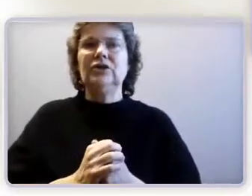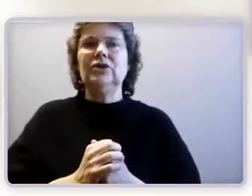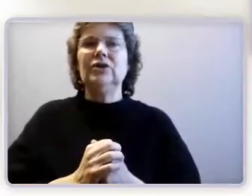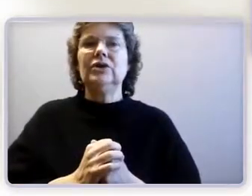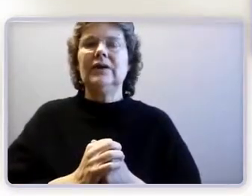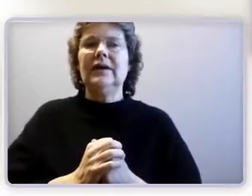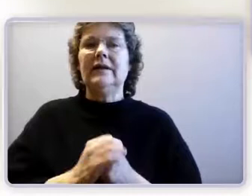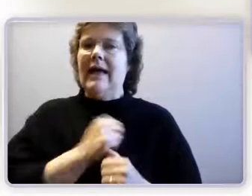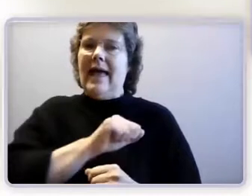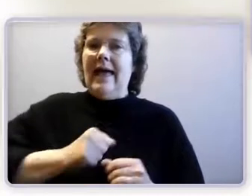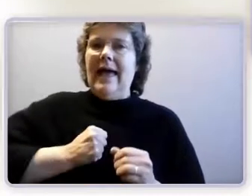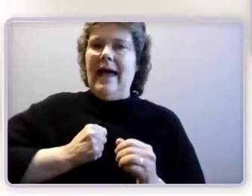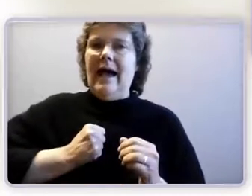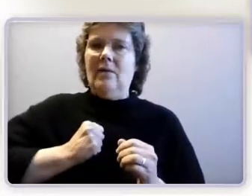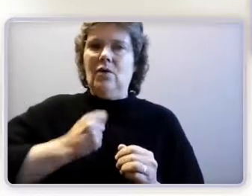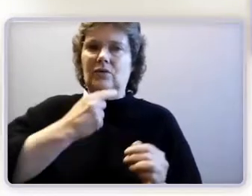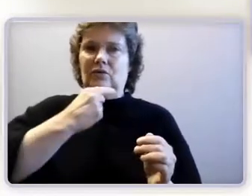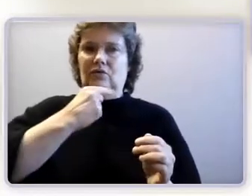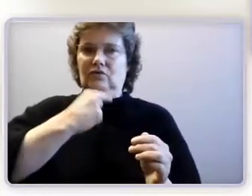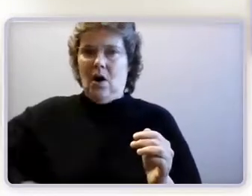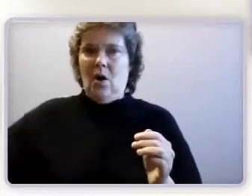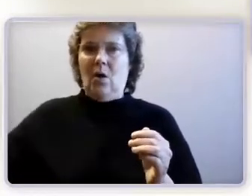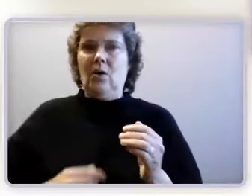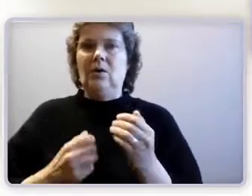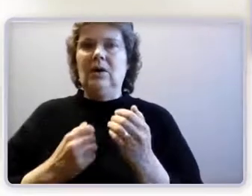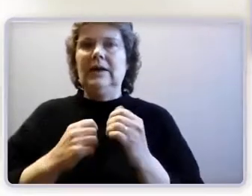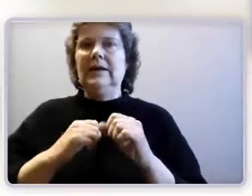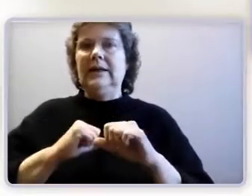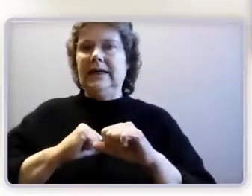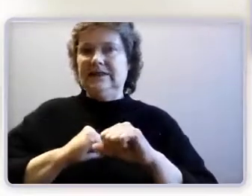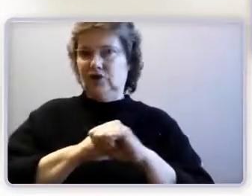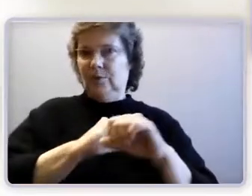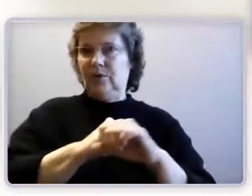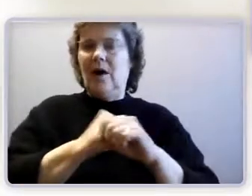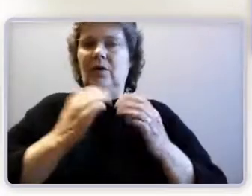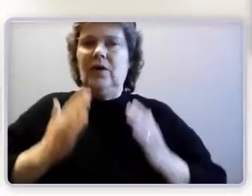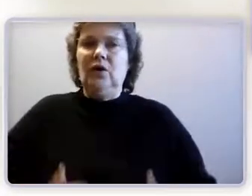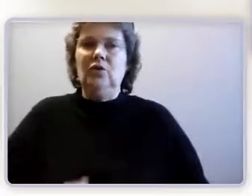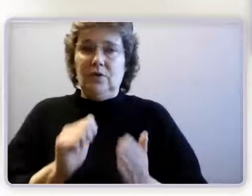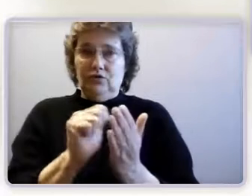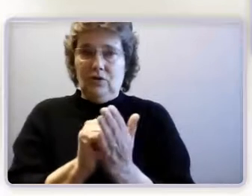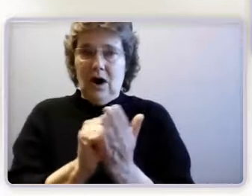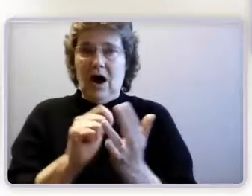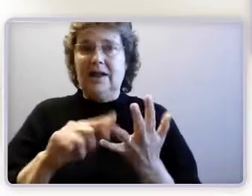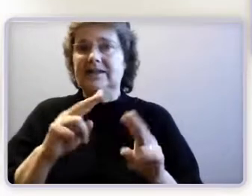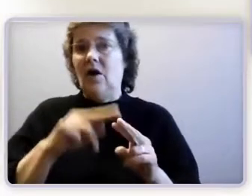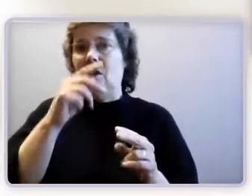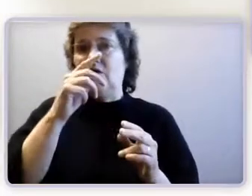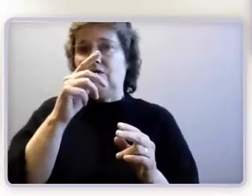is to promote the human rights of